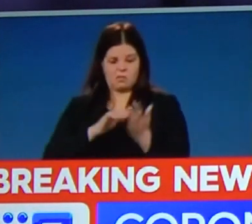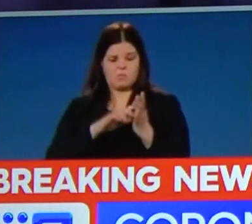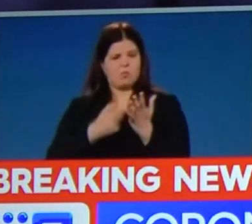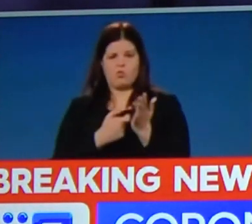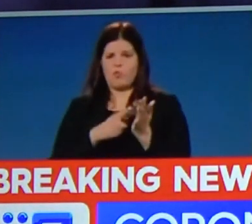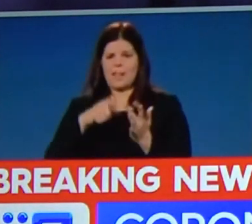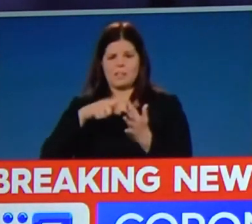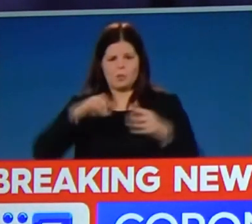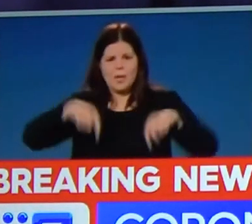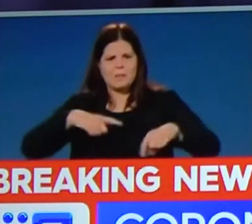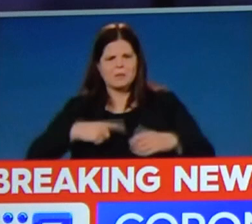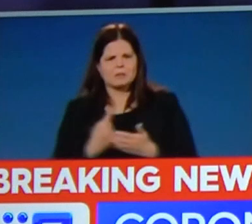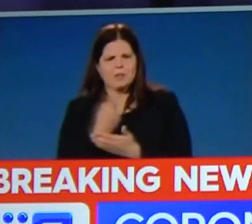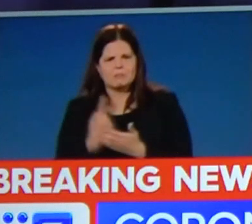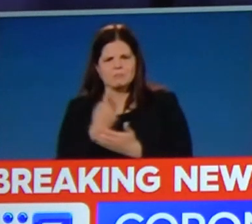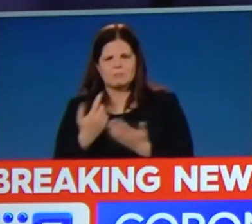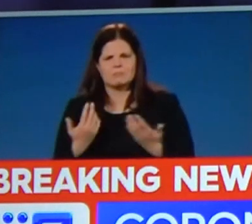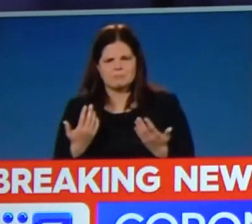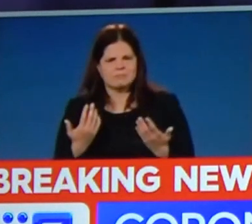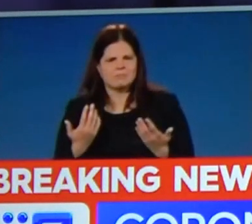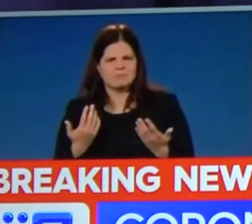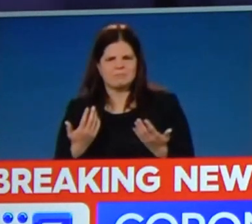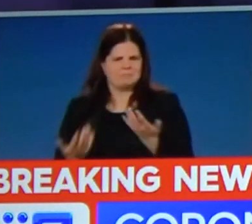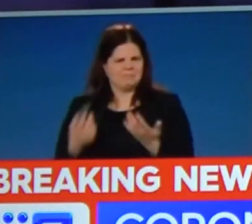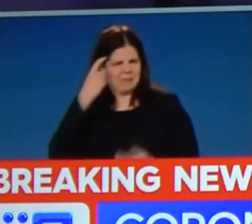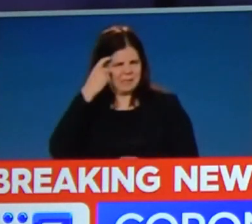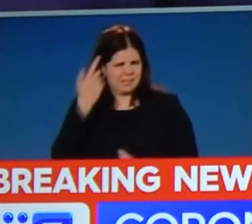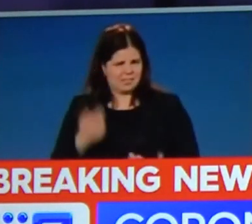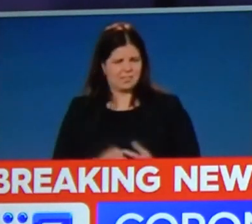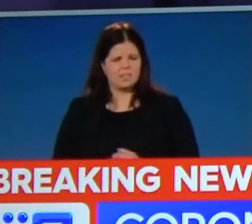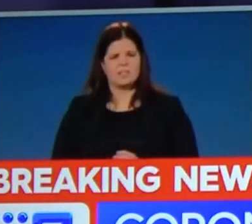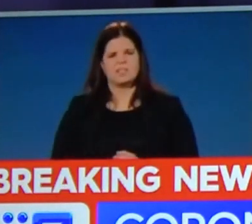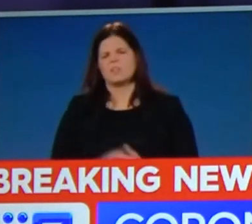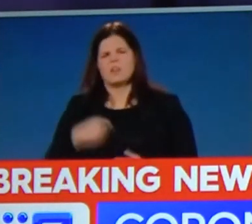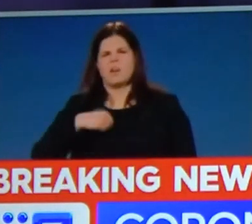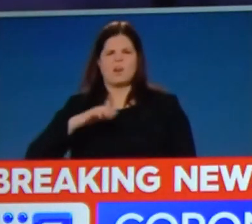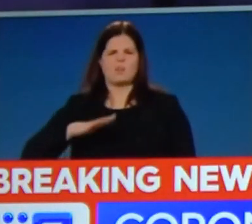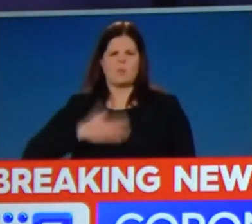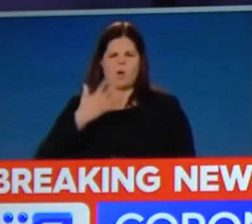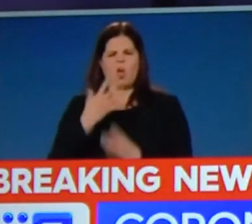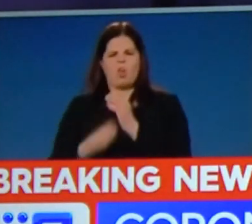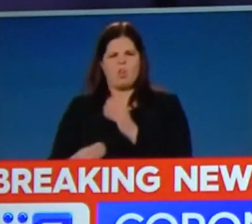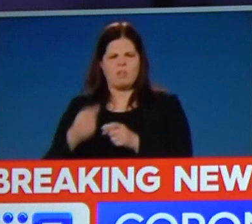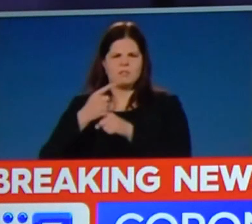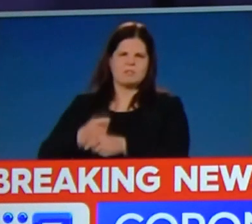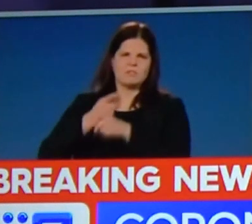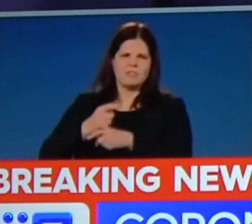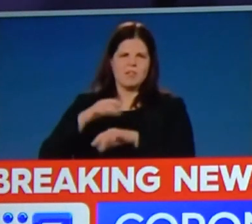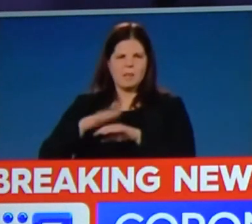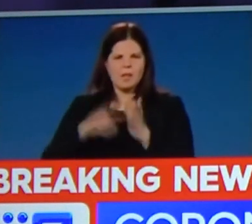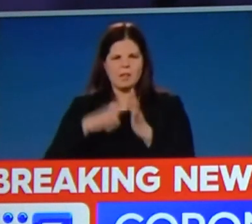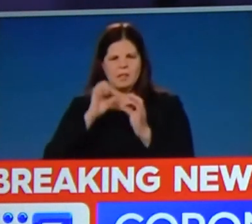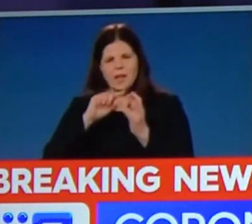at press conferences. I think that's entirely reasonable. Look, I'm not going to get drawn into the commentary on what the Labor Party is